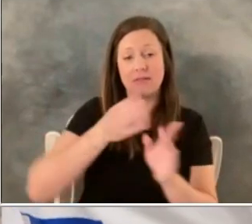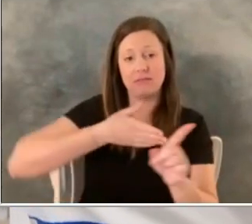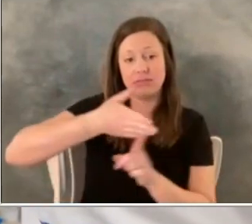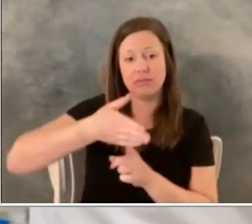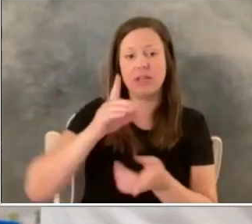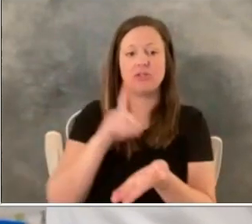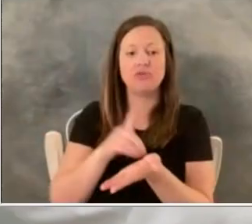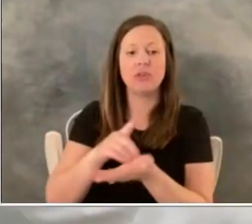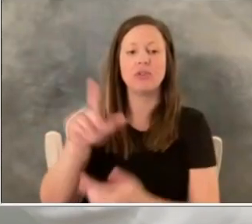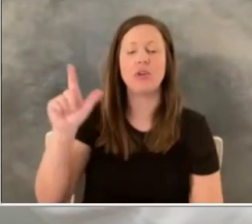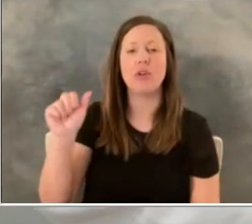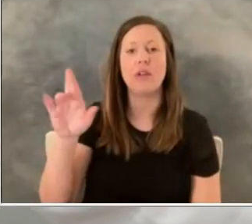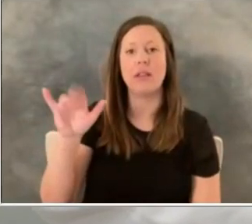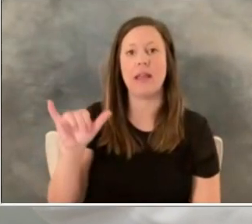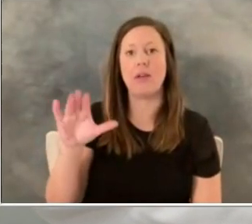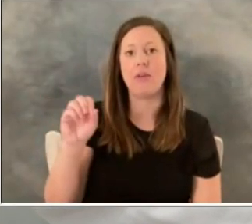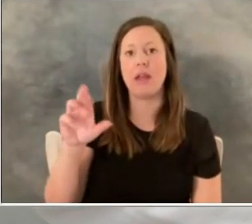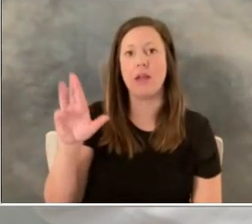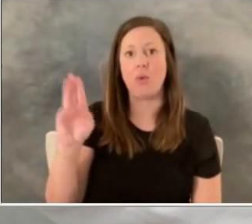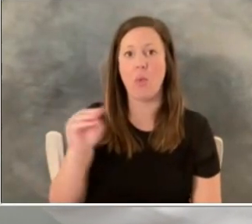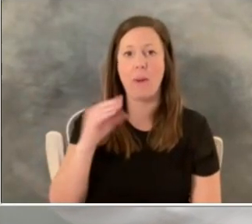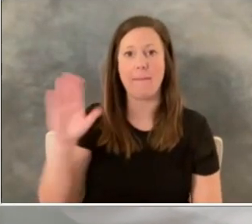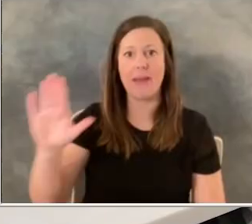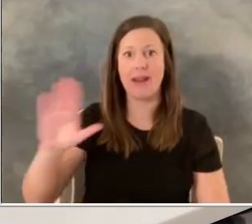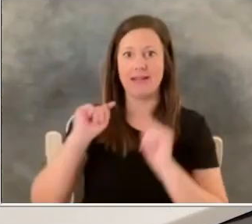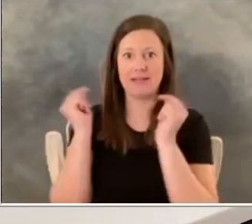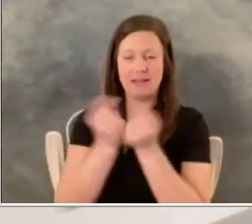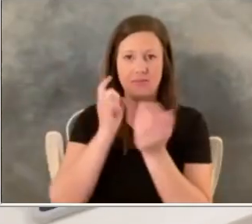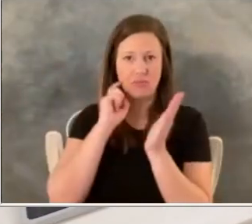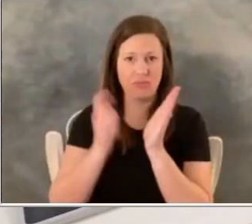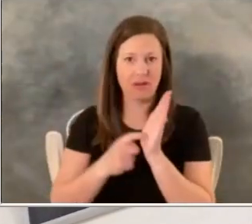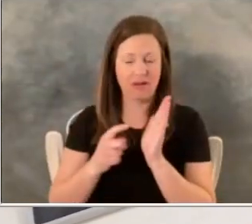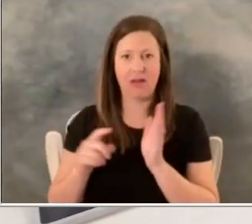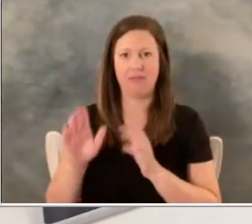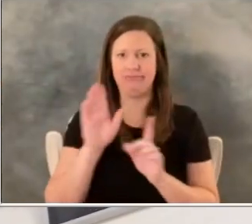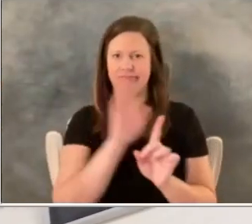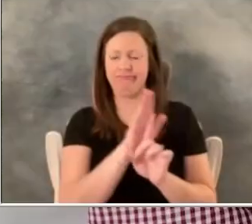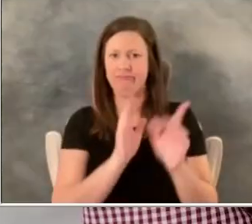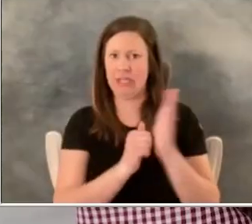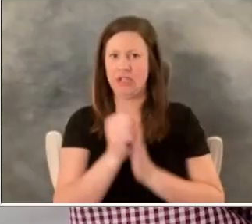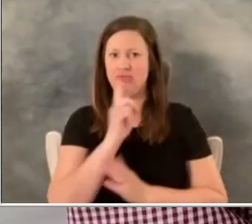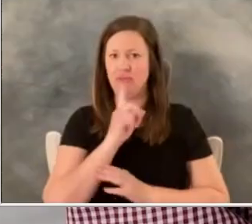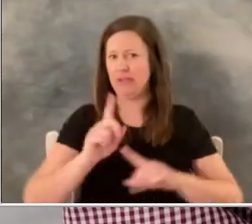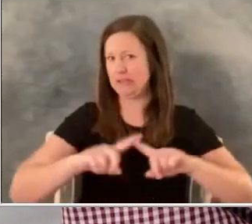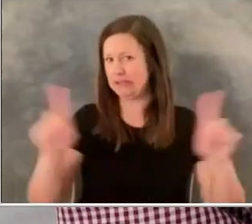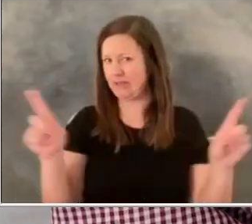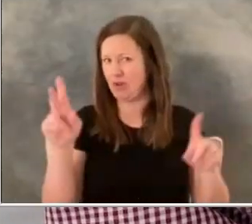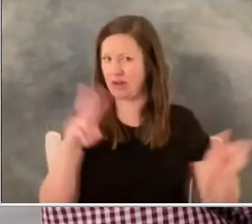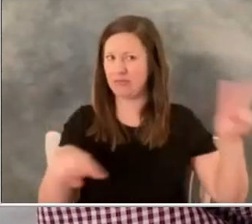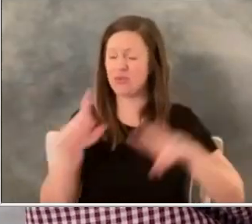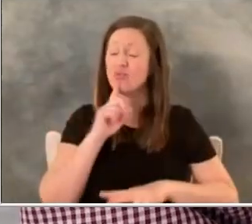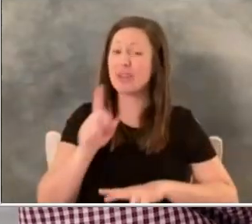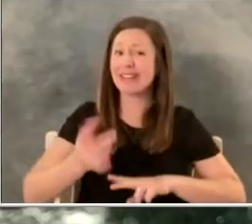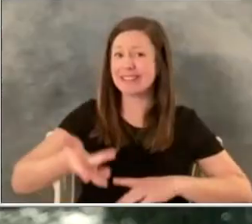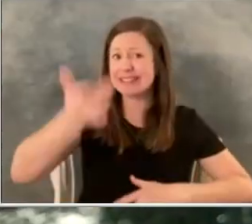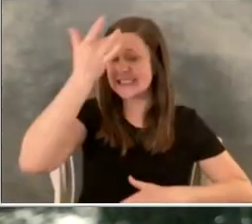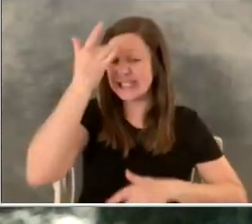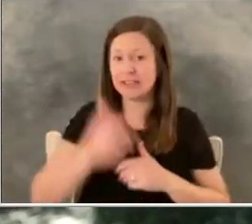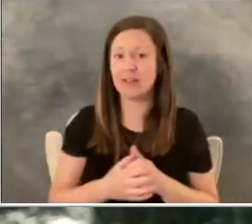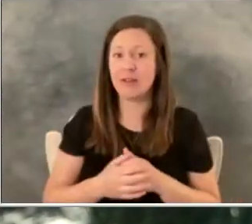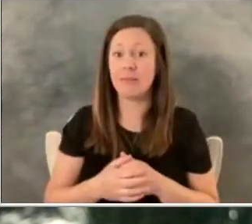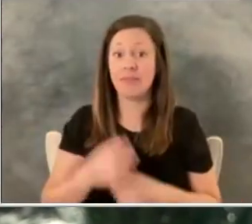his team, who recognized right away that Yuri's cancer was different and he was very sick. For me, this was this